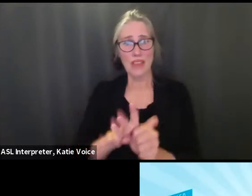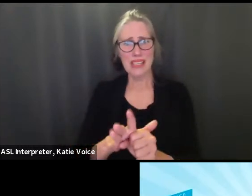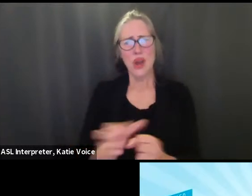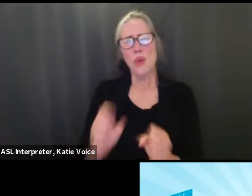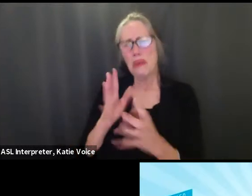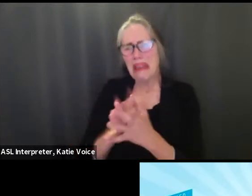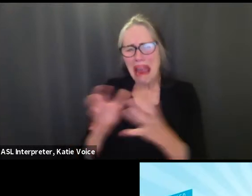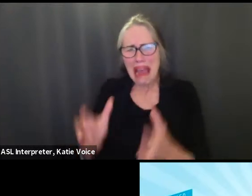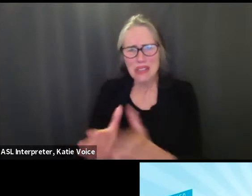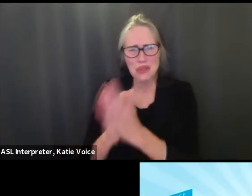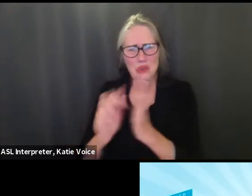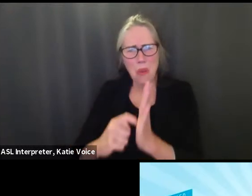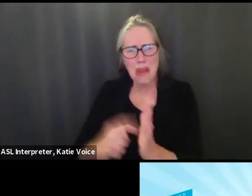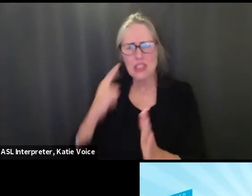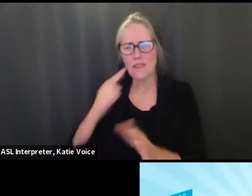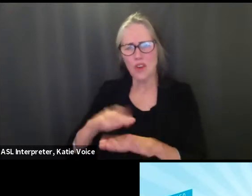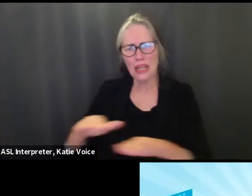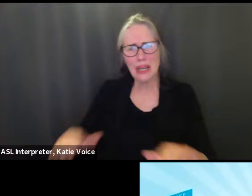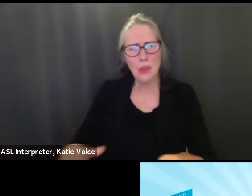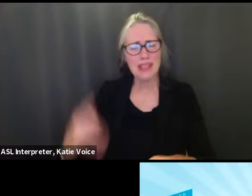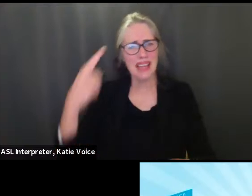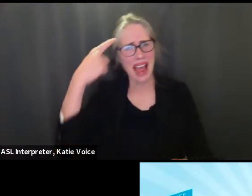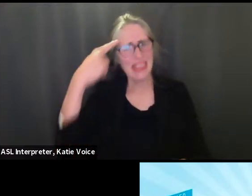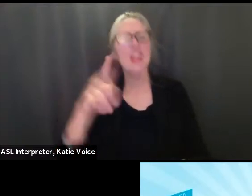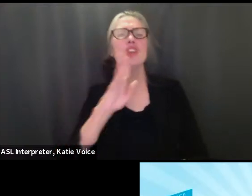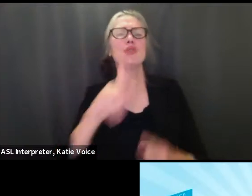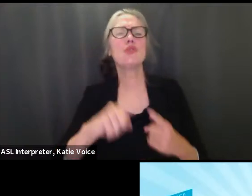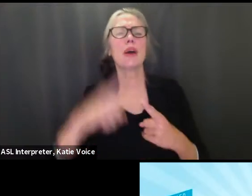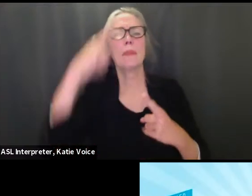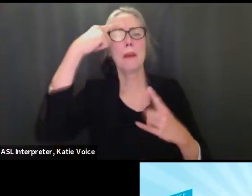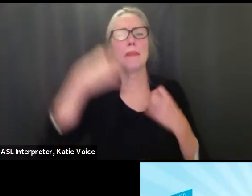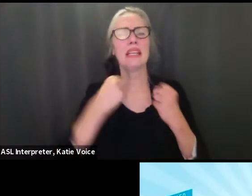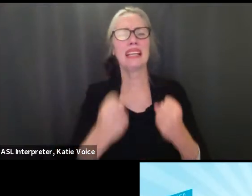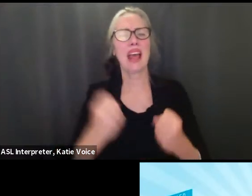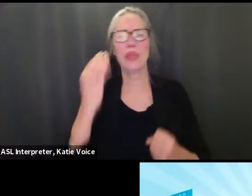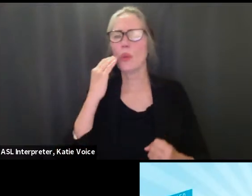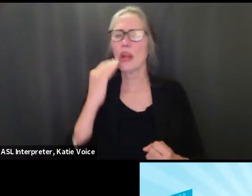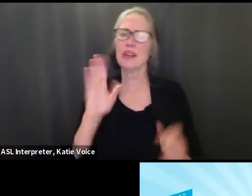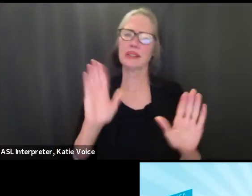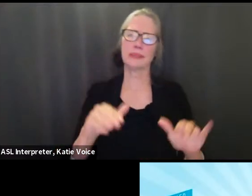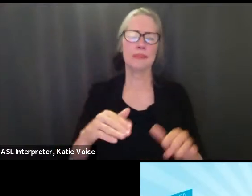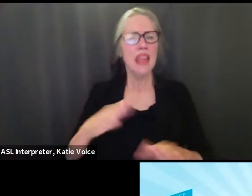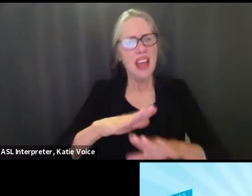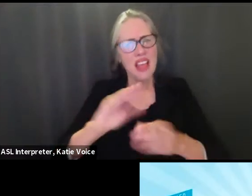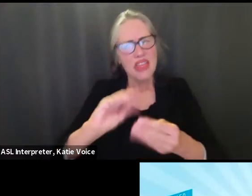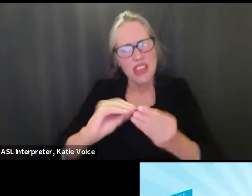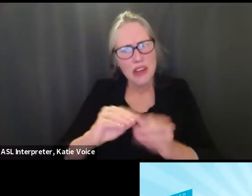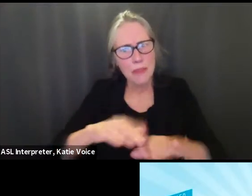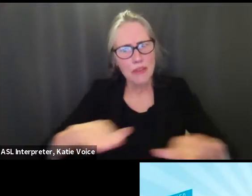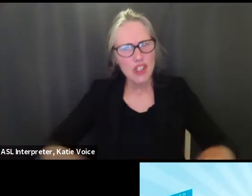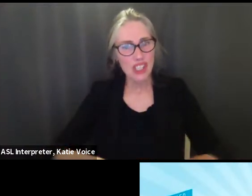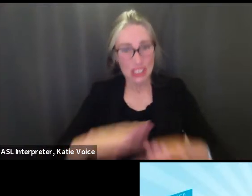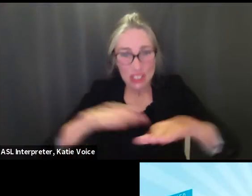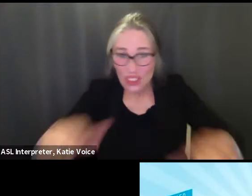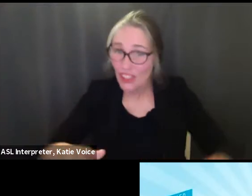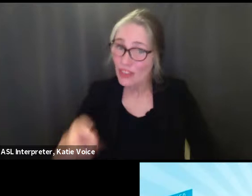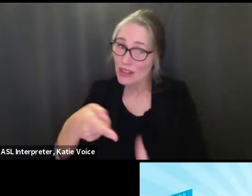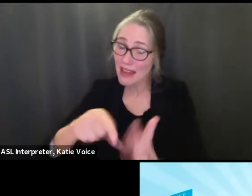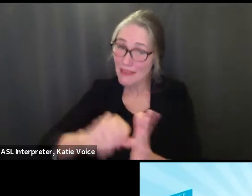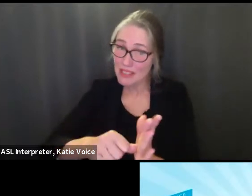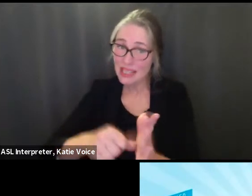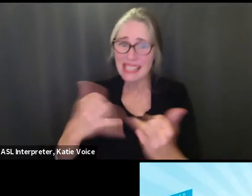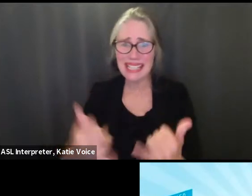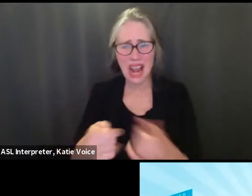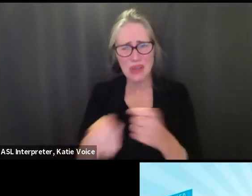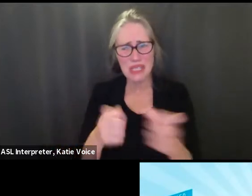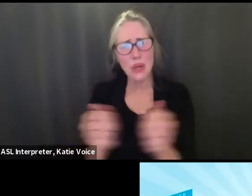these restrictions on them. You talk about mental health awareness. The number of children, I repeat, children, now having to deal